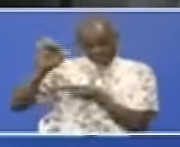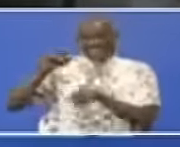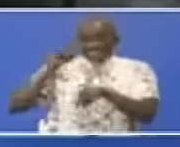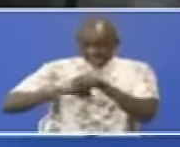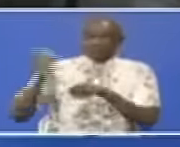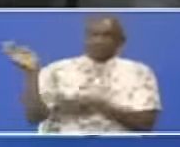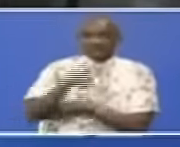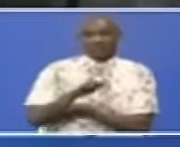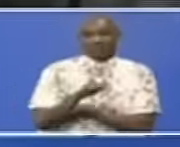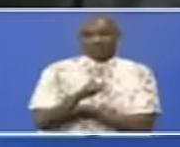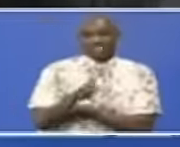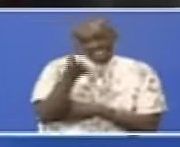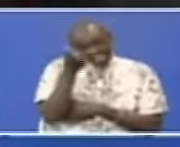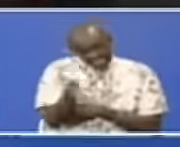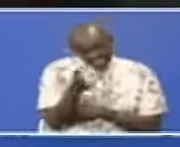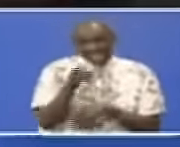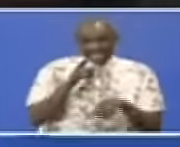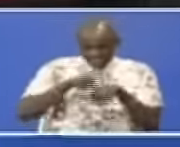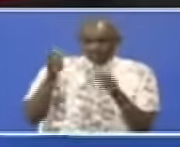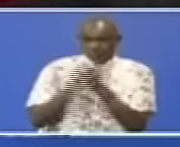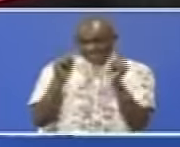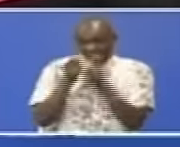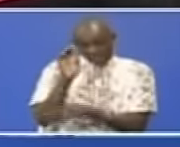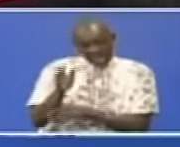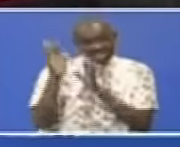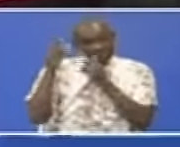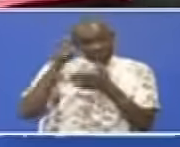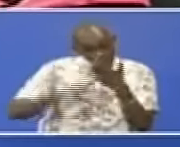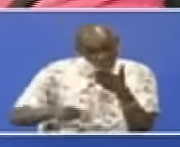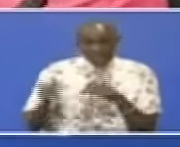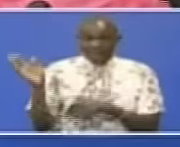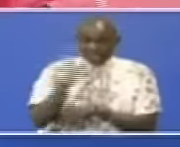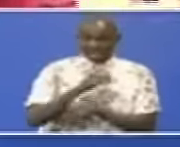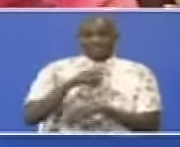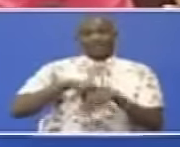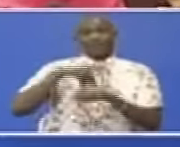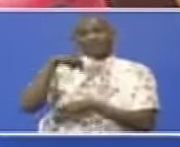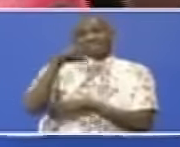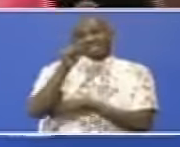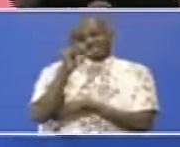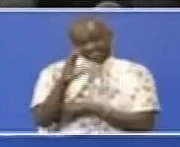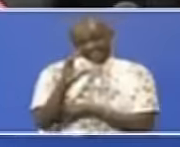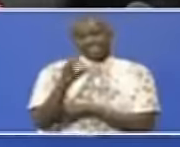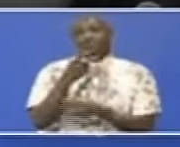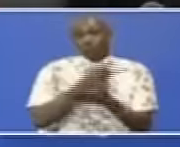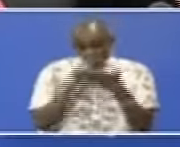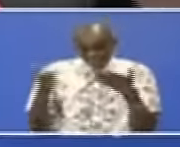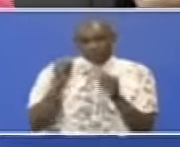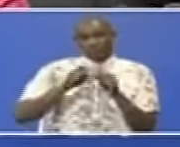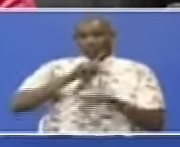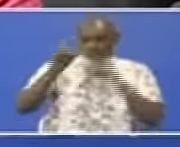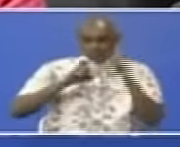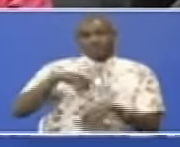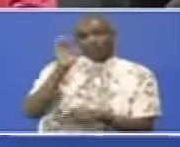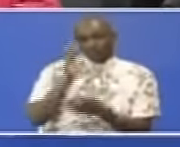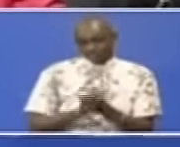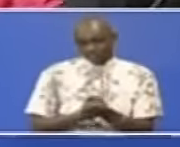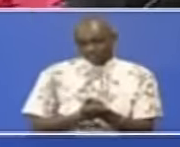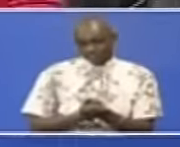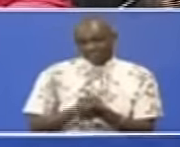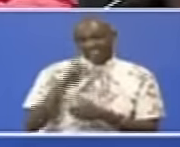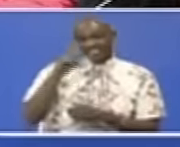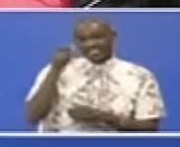resumes its session. This is where Guru and her team are expected back before PSC in 2 weeks' time for further probe.